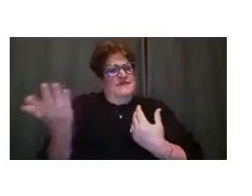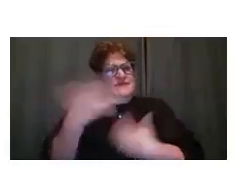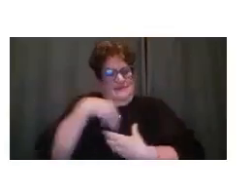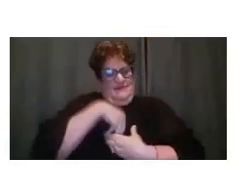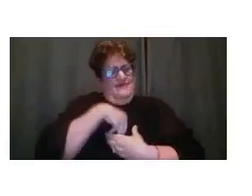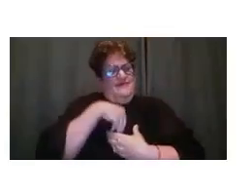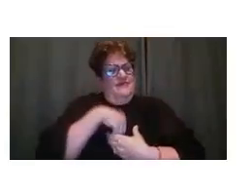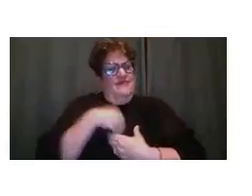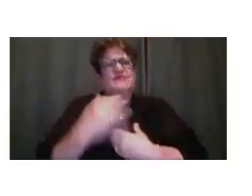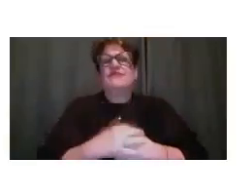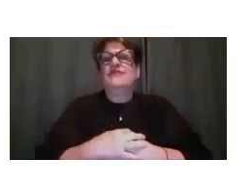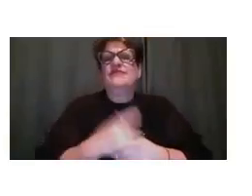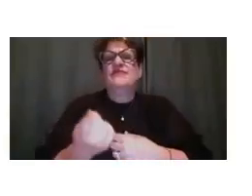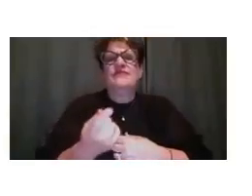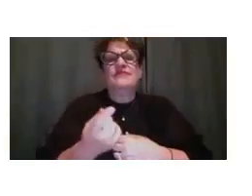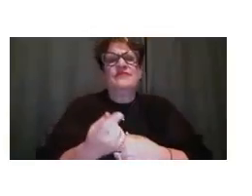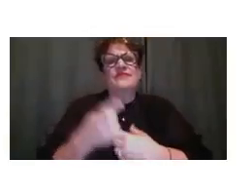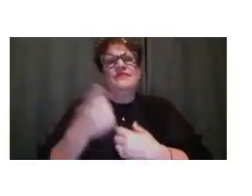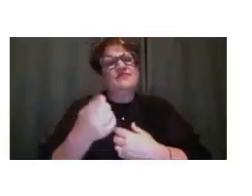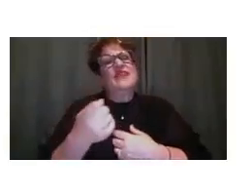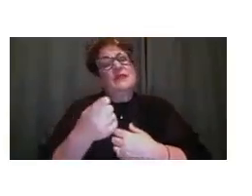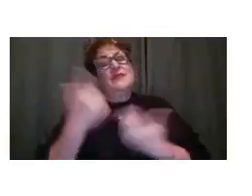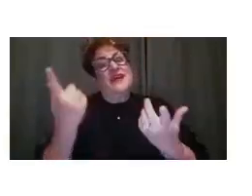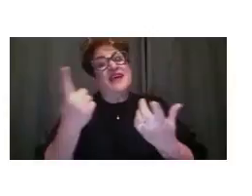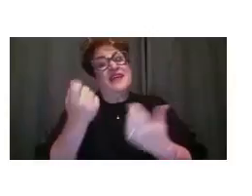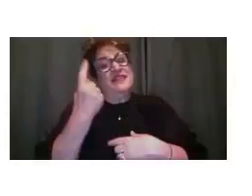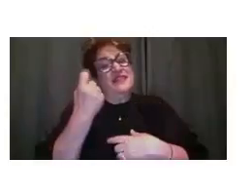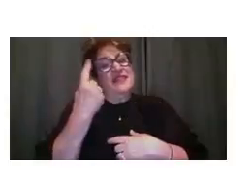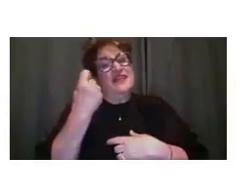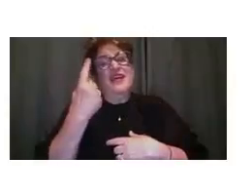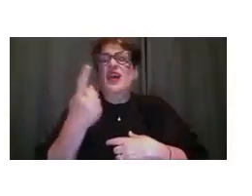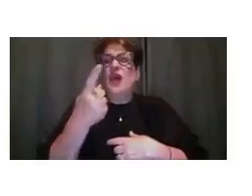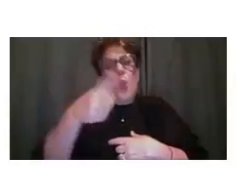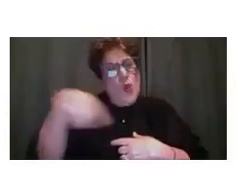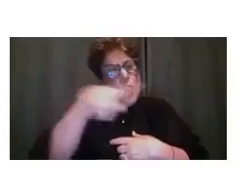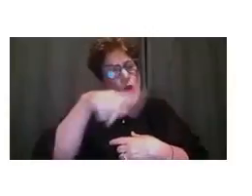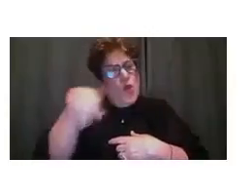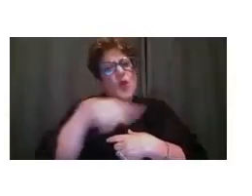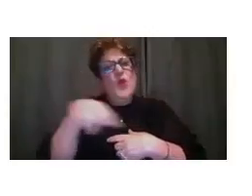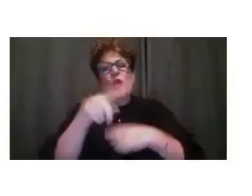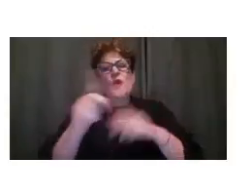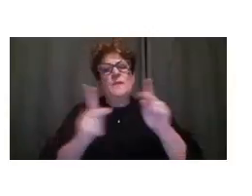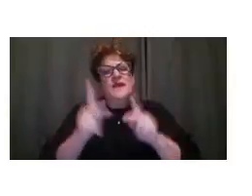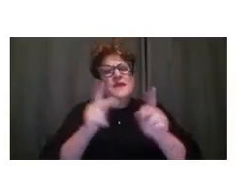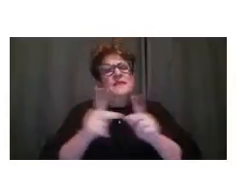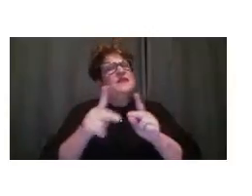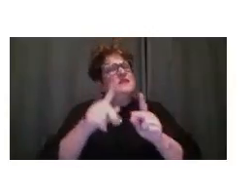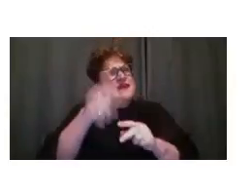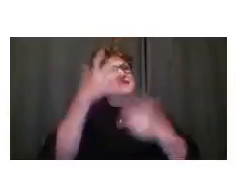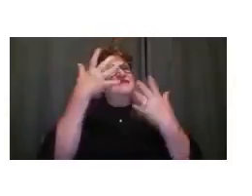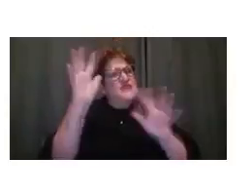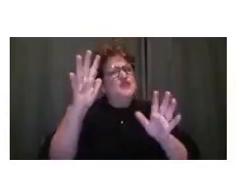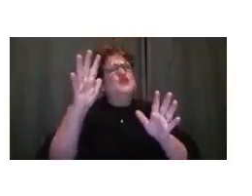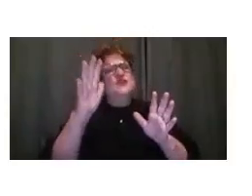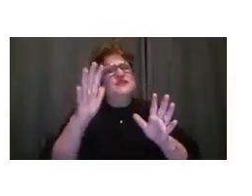but most importantly, we need to stop and